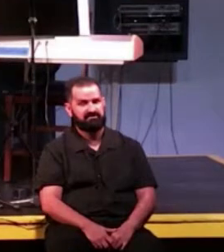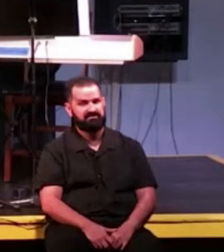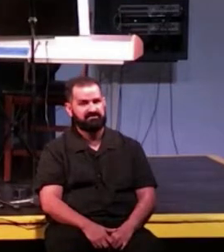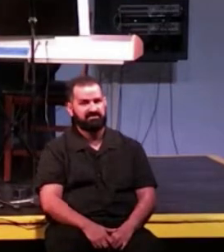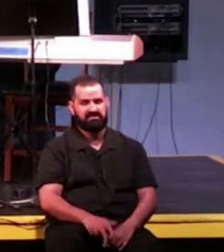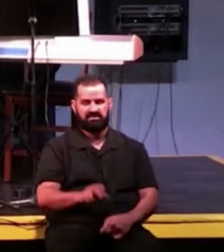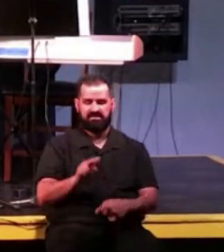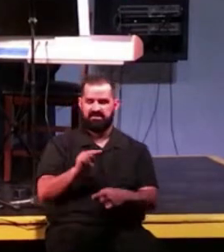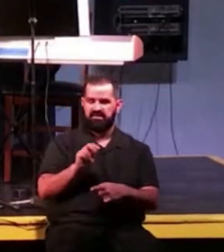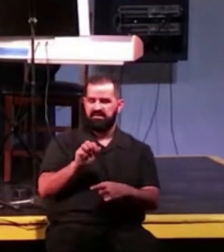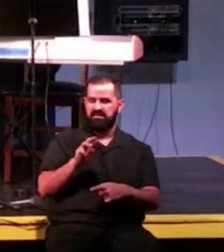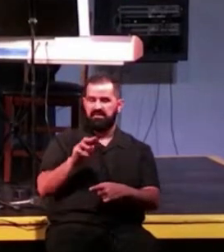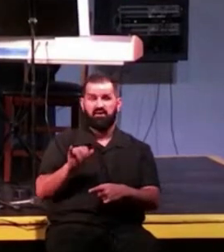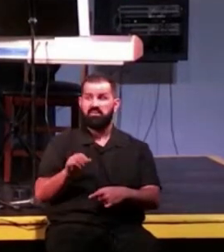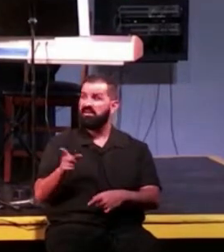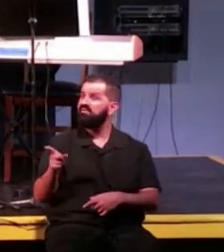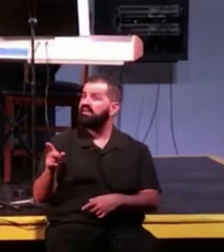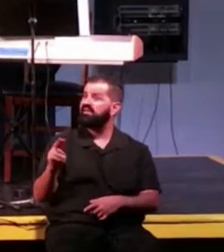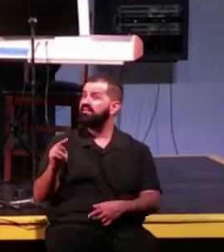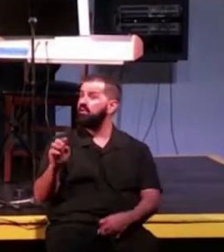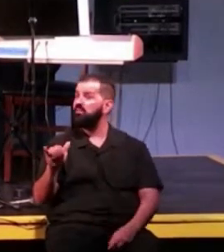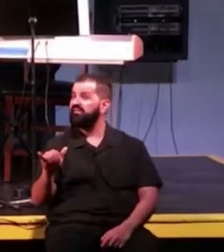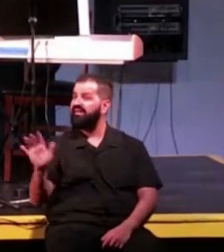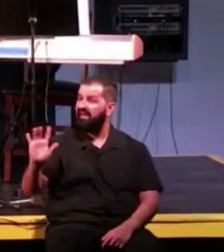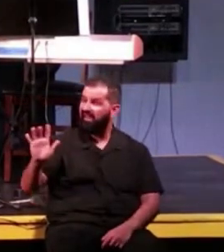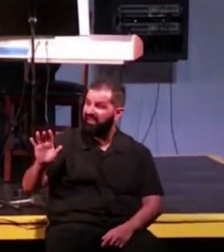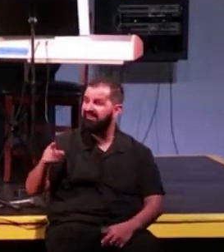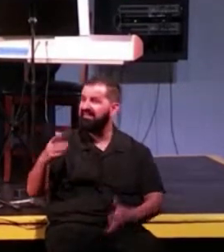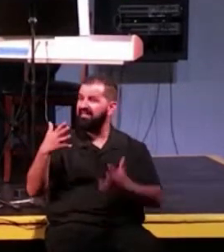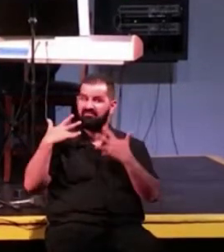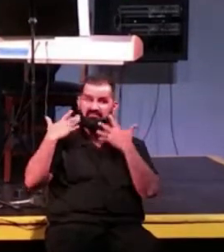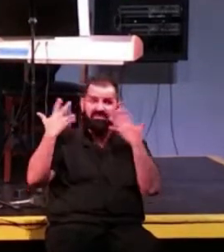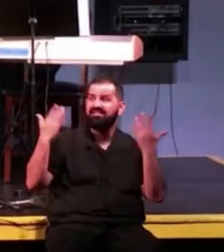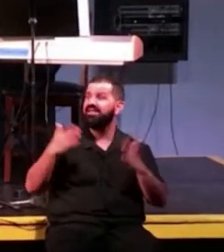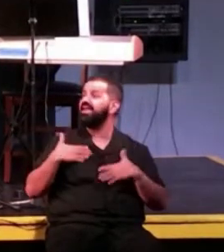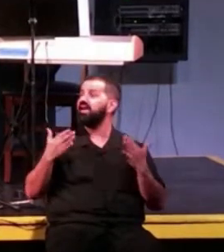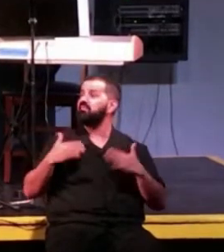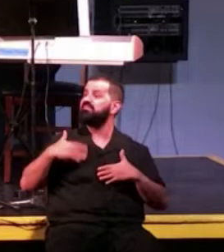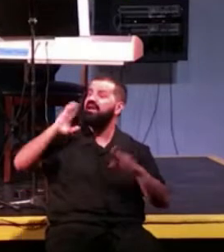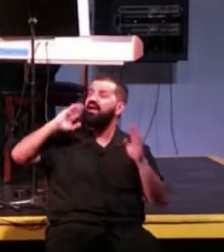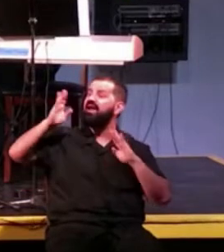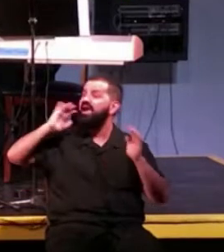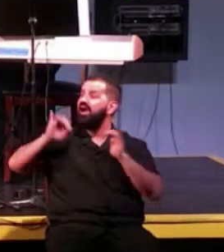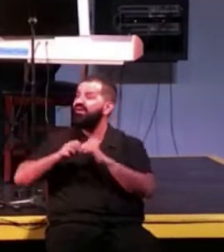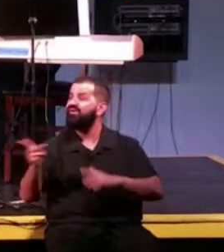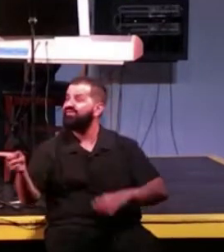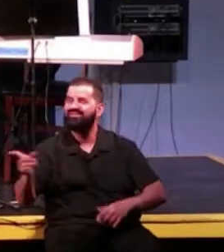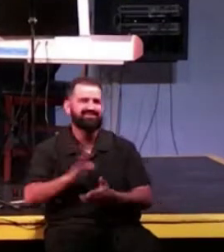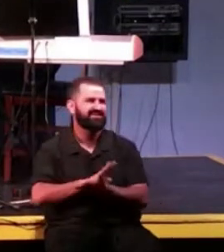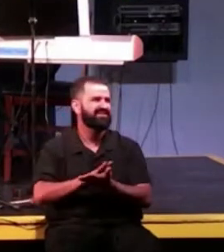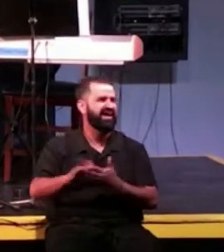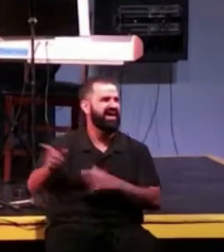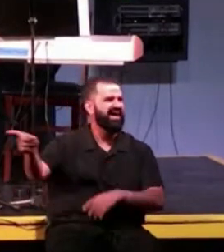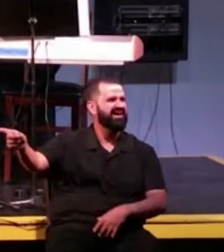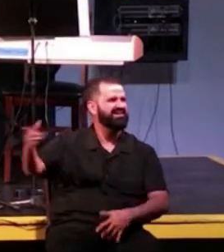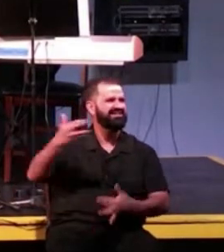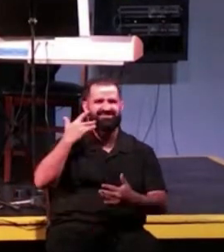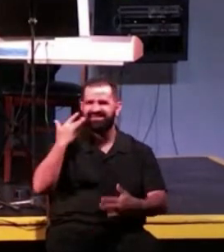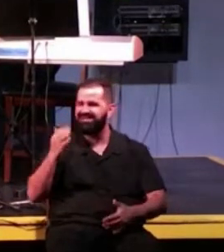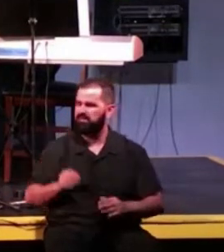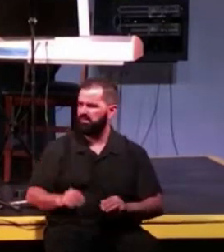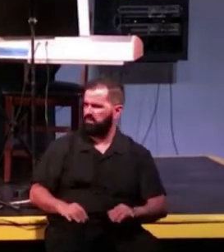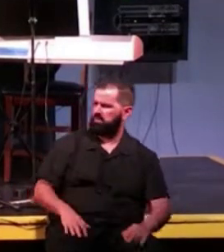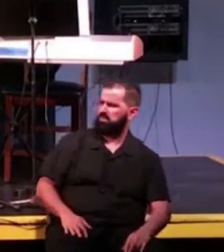Naomi, well, is that Naomi? Hey, Naomi, the happy-go-lucky. Hey, Naomi. She's so nice. She's so pleasant. Oh, my